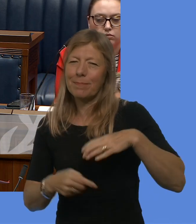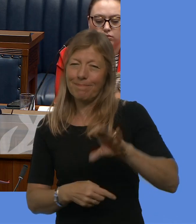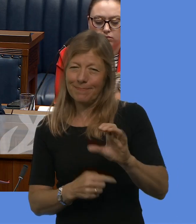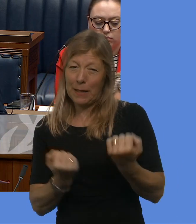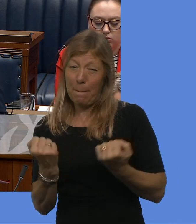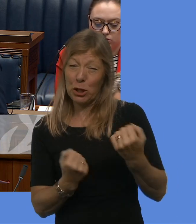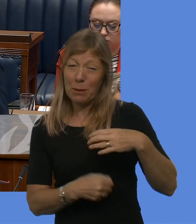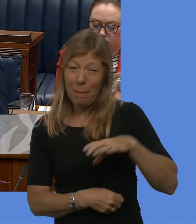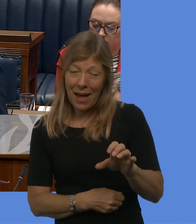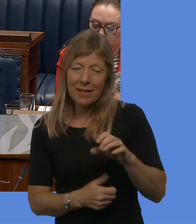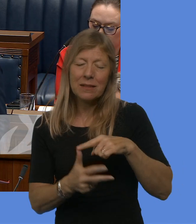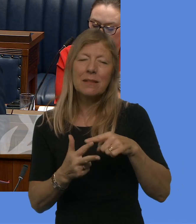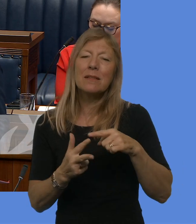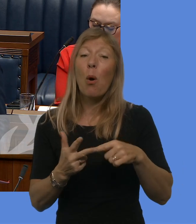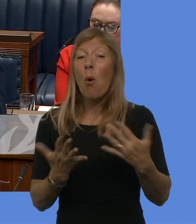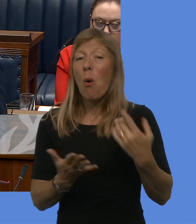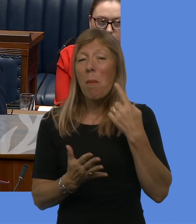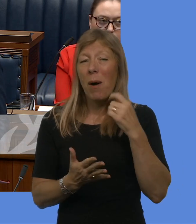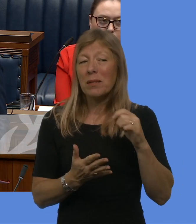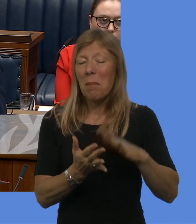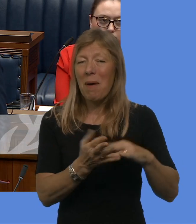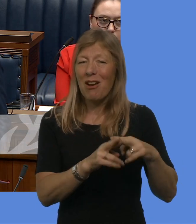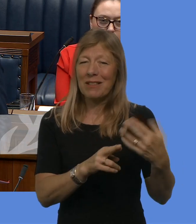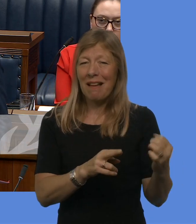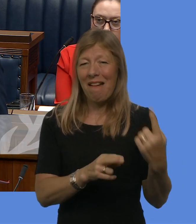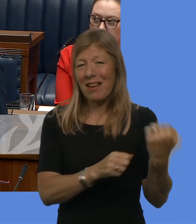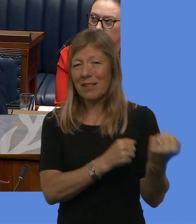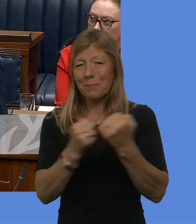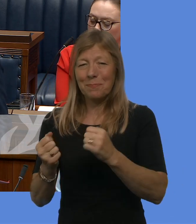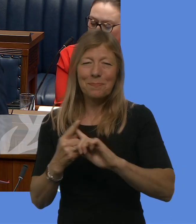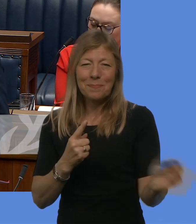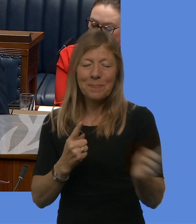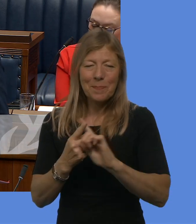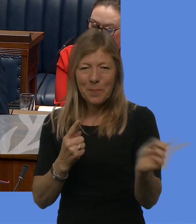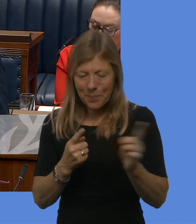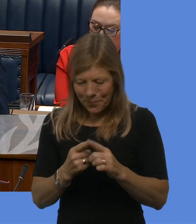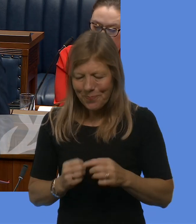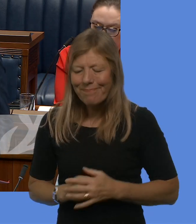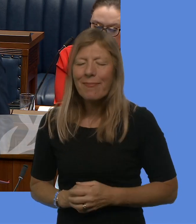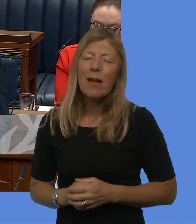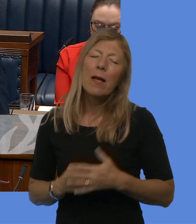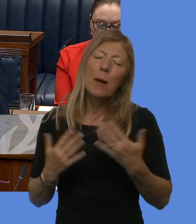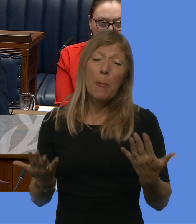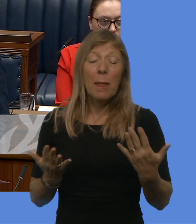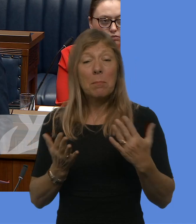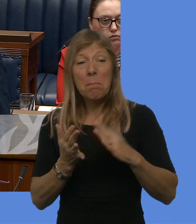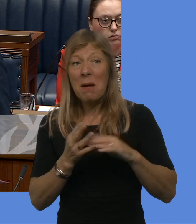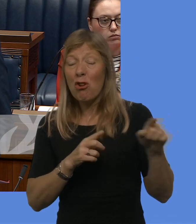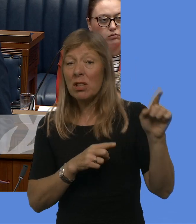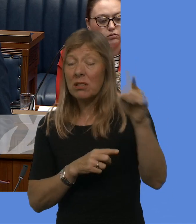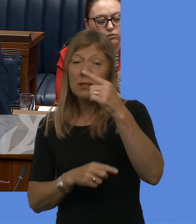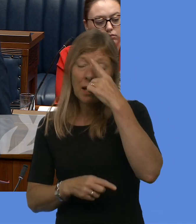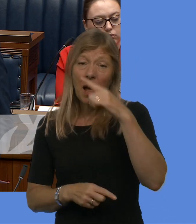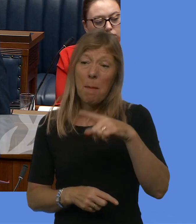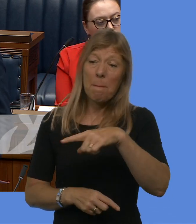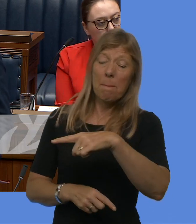pick-up points are often well established as serving local communities around specific schools. Parents may choose which school their child attends, but